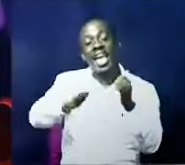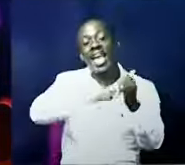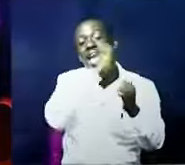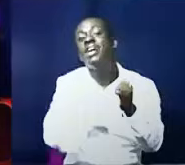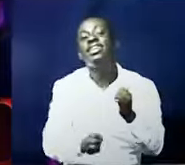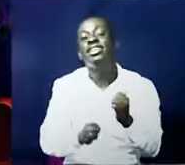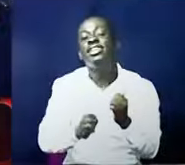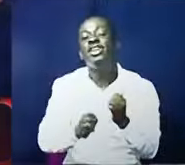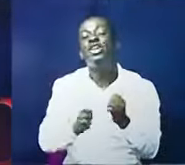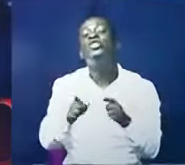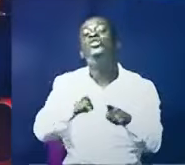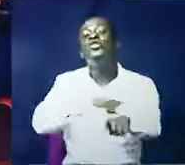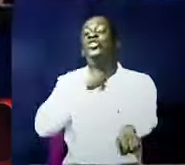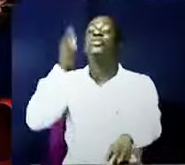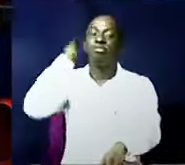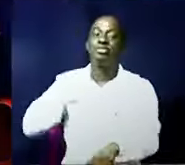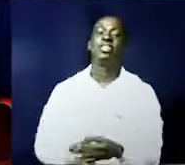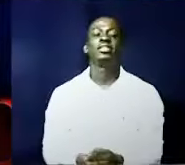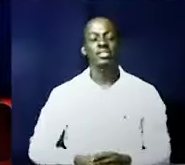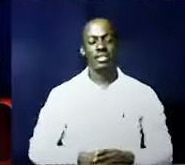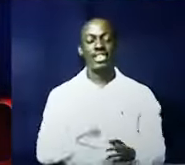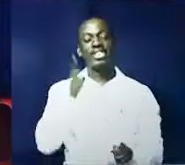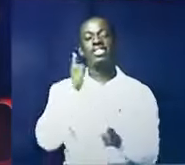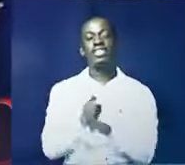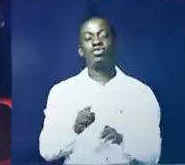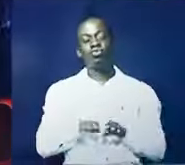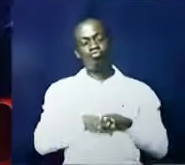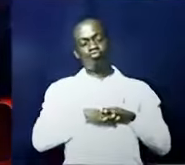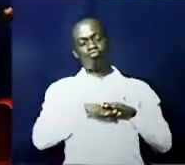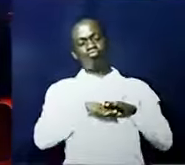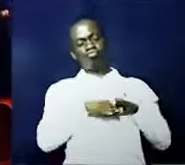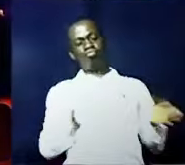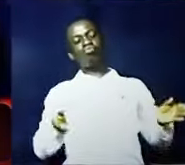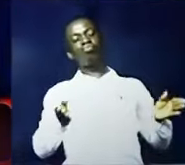Just open your spirit and let us enjoy scripture.